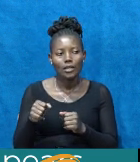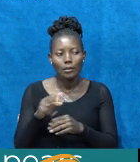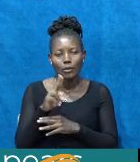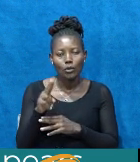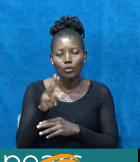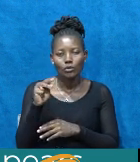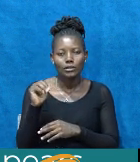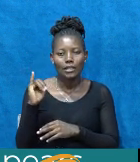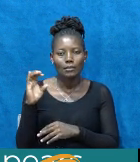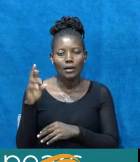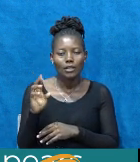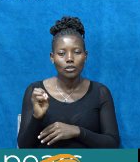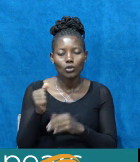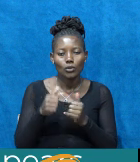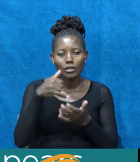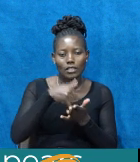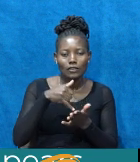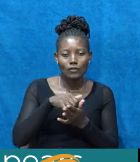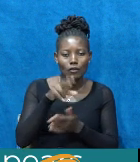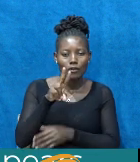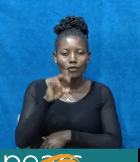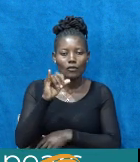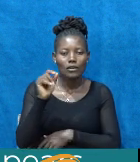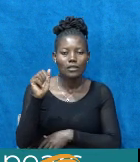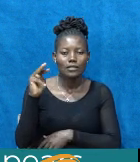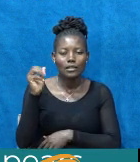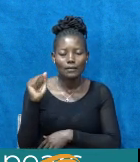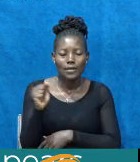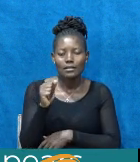We also need to be able to input the micronutrients, which